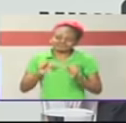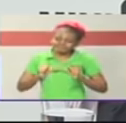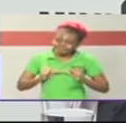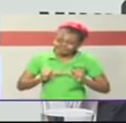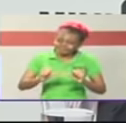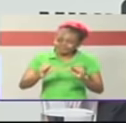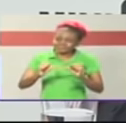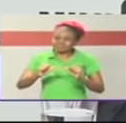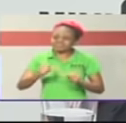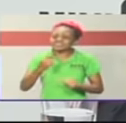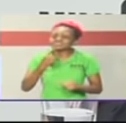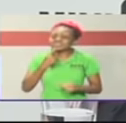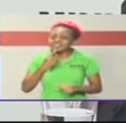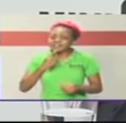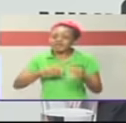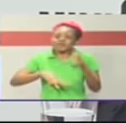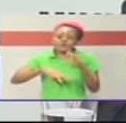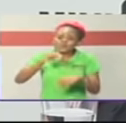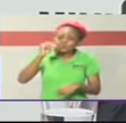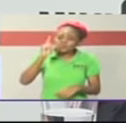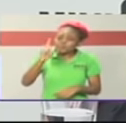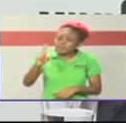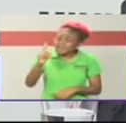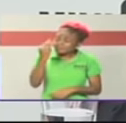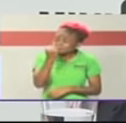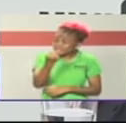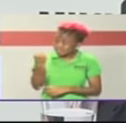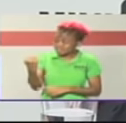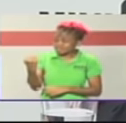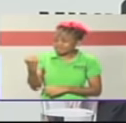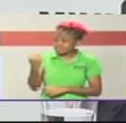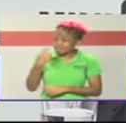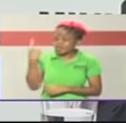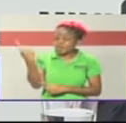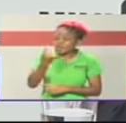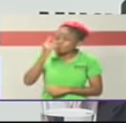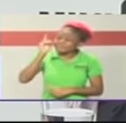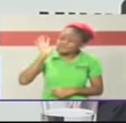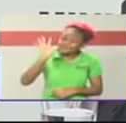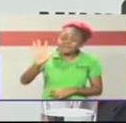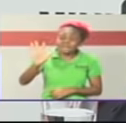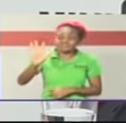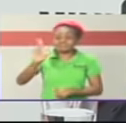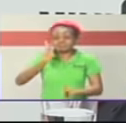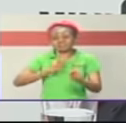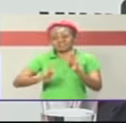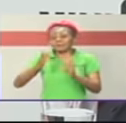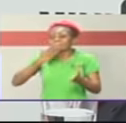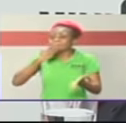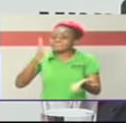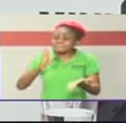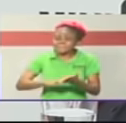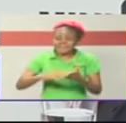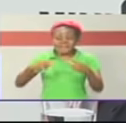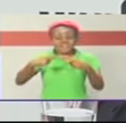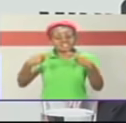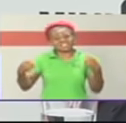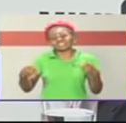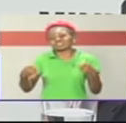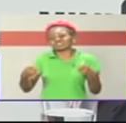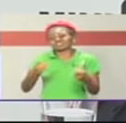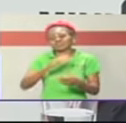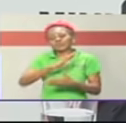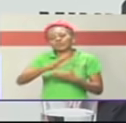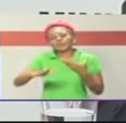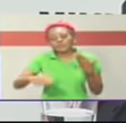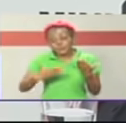of the 1 million shots administered, 5 have resulted in adverse events, and all, to the best